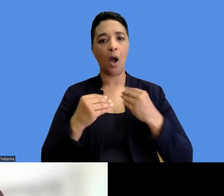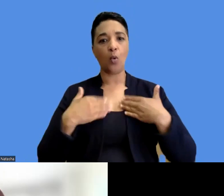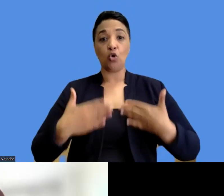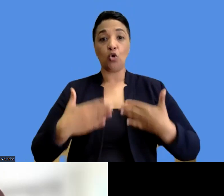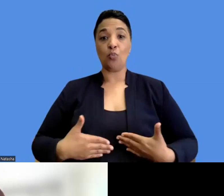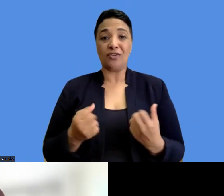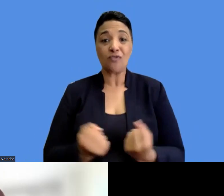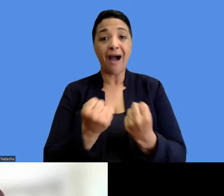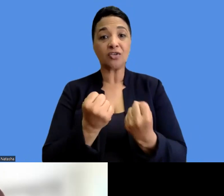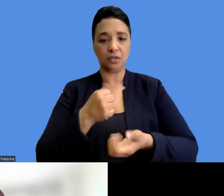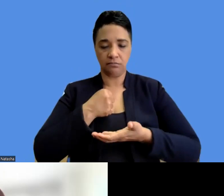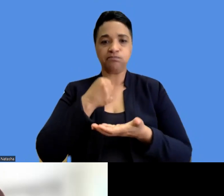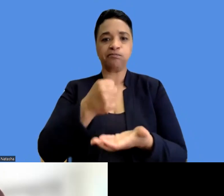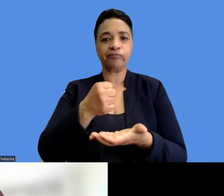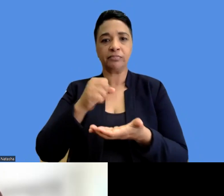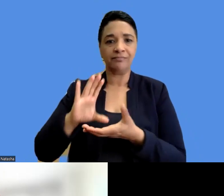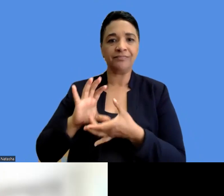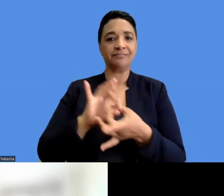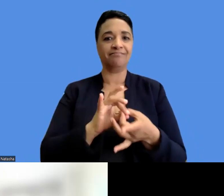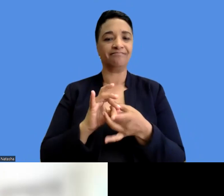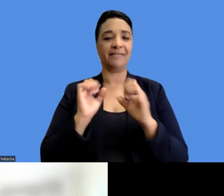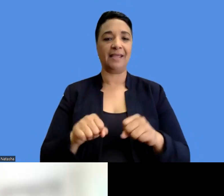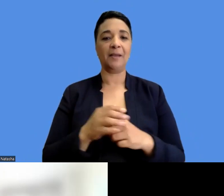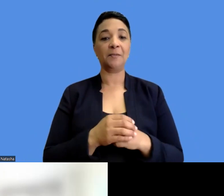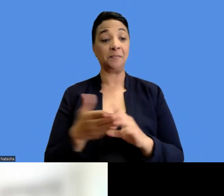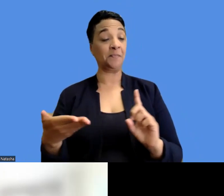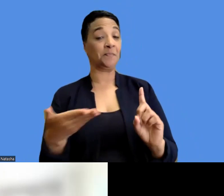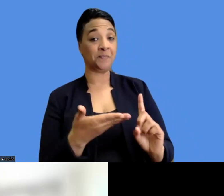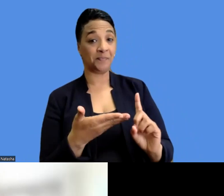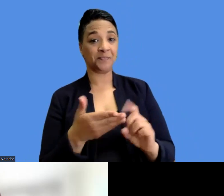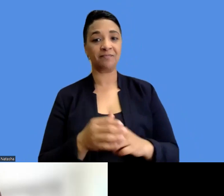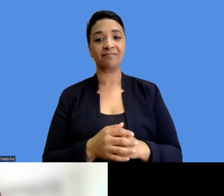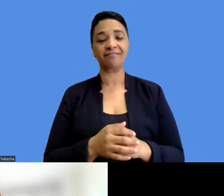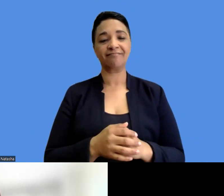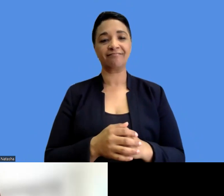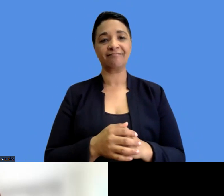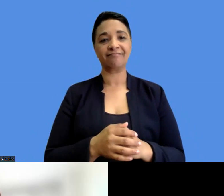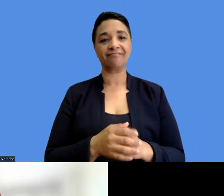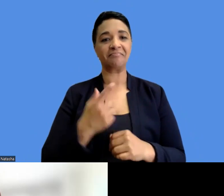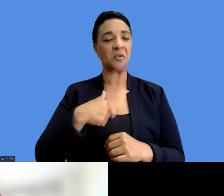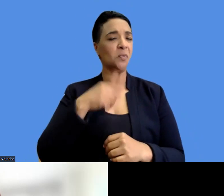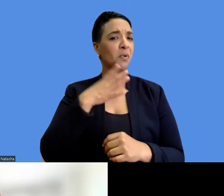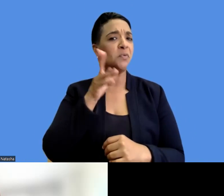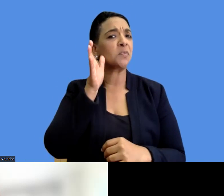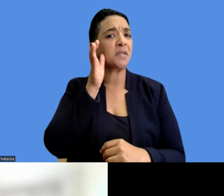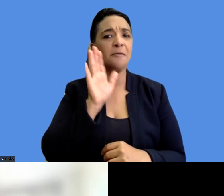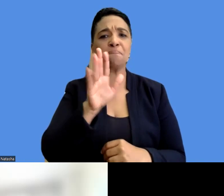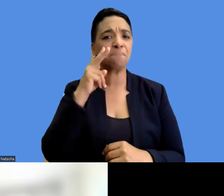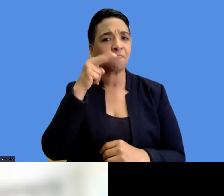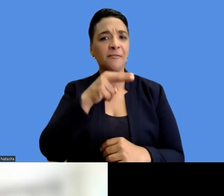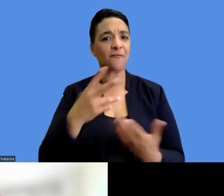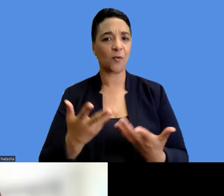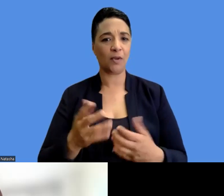another way? So the floor is yours, and indeed we will be happy to hear from you.